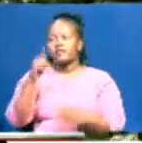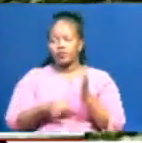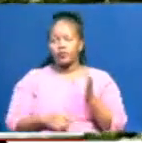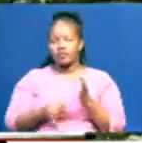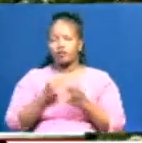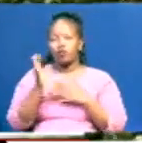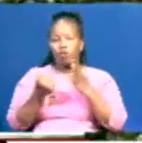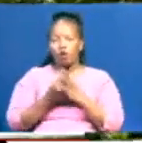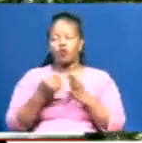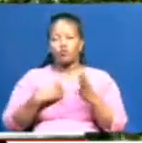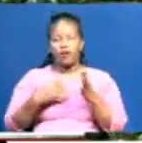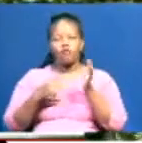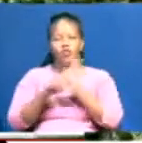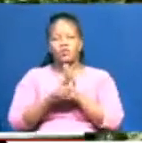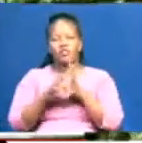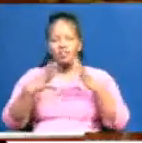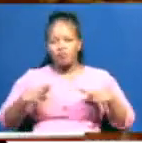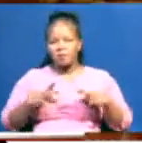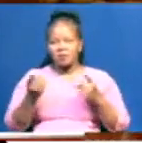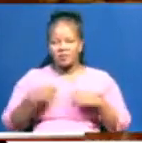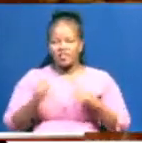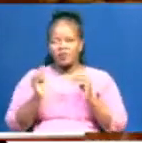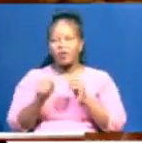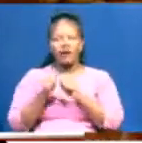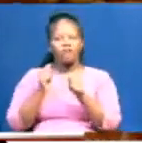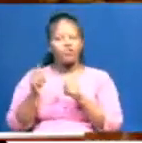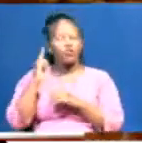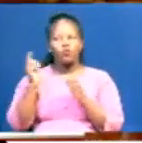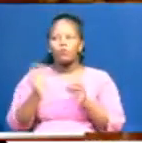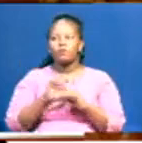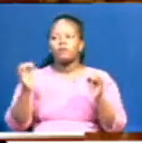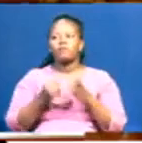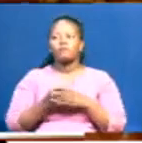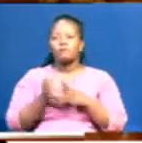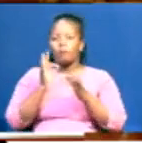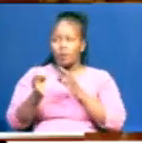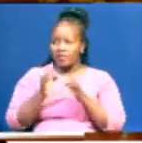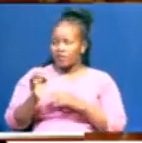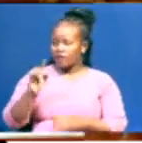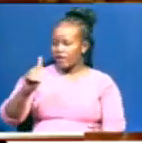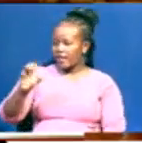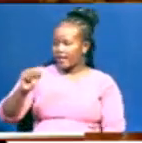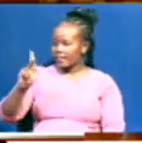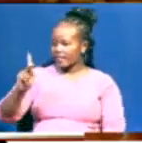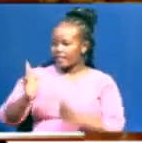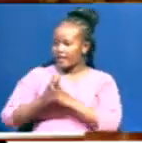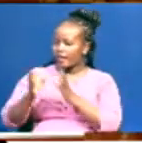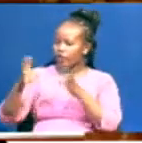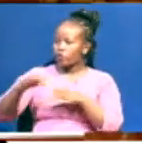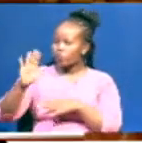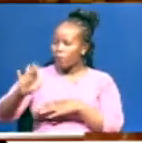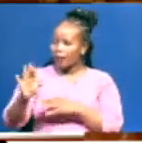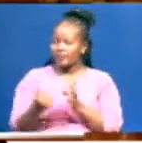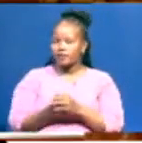linalowapa walanguzi fursa ya kukwepa mkono wa sheria. If we can get LSK and their team to talk to their members